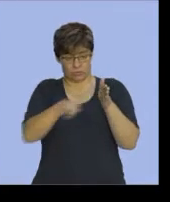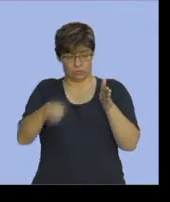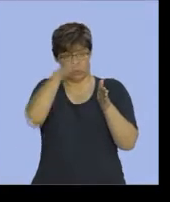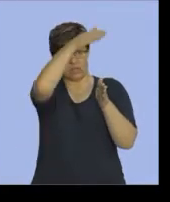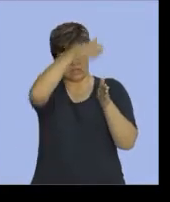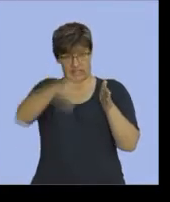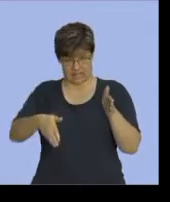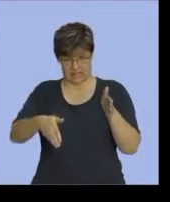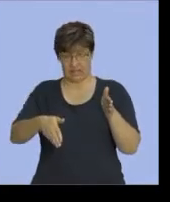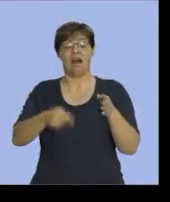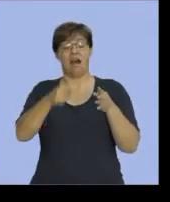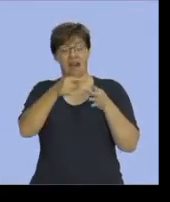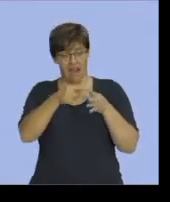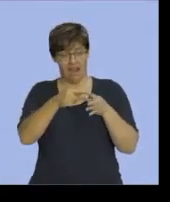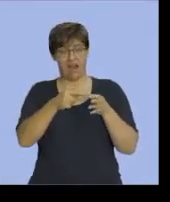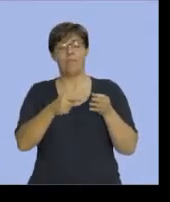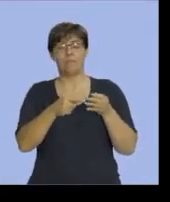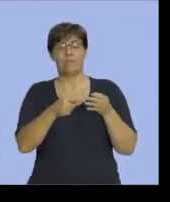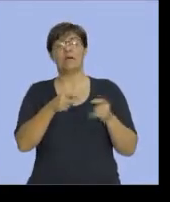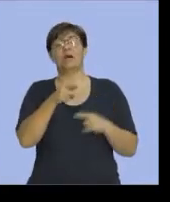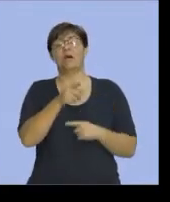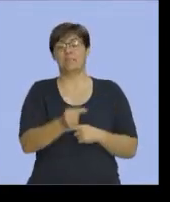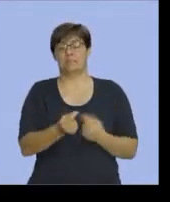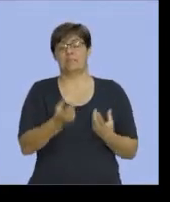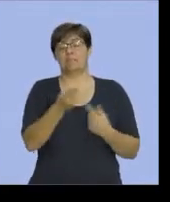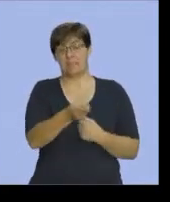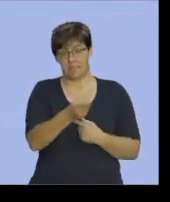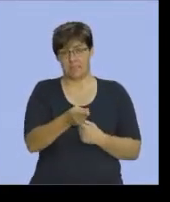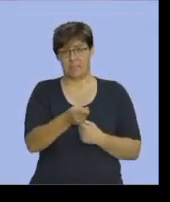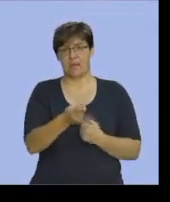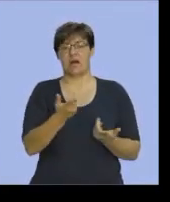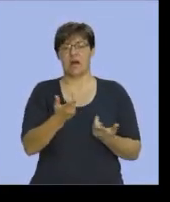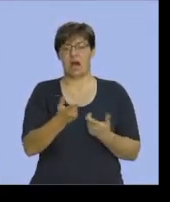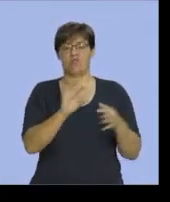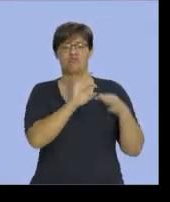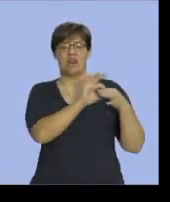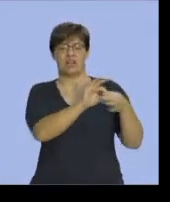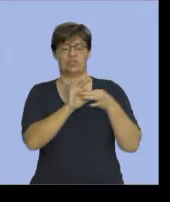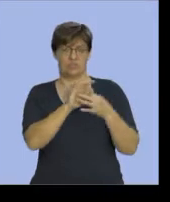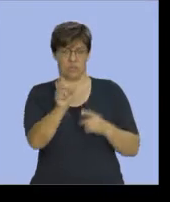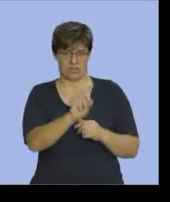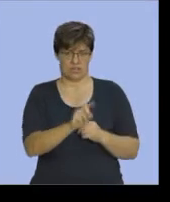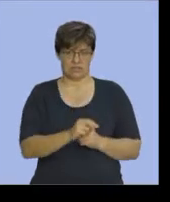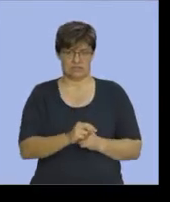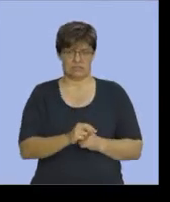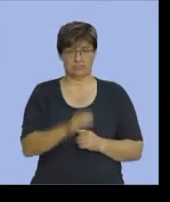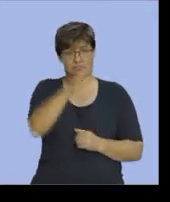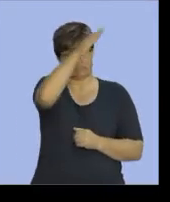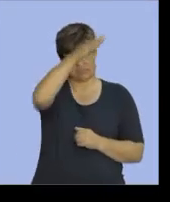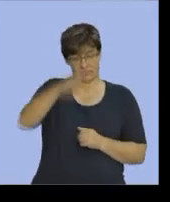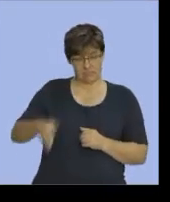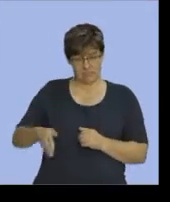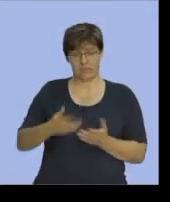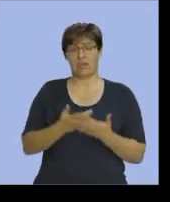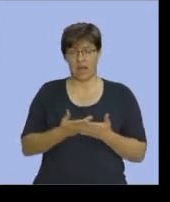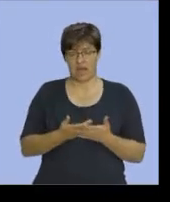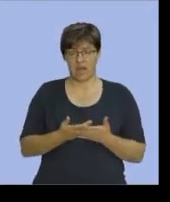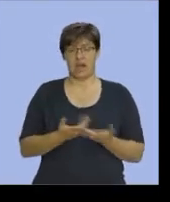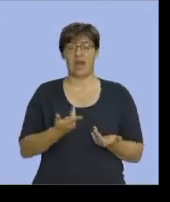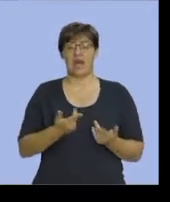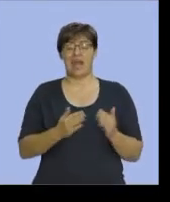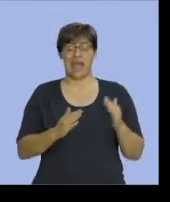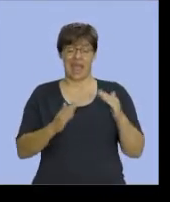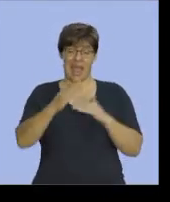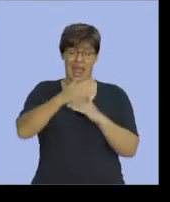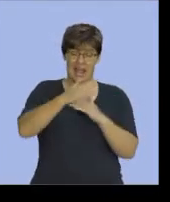triangle. Remember, the longest side being the hypotenuse and the other two sides named according to their relation to